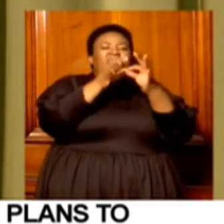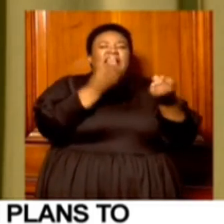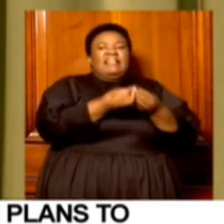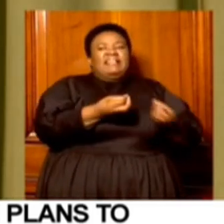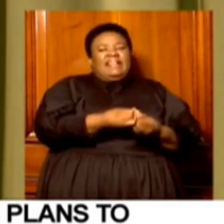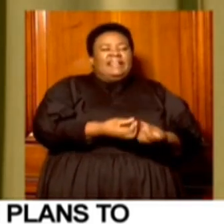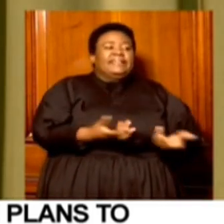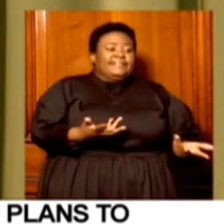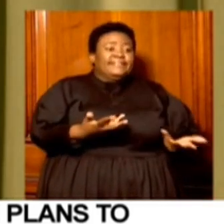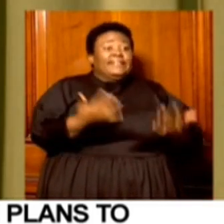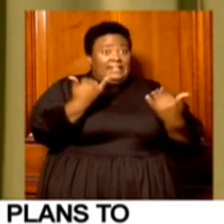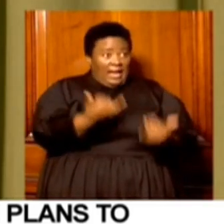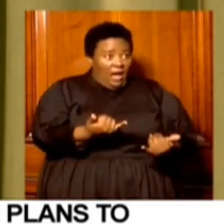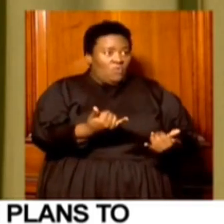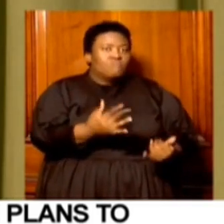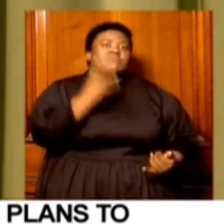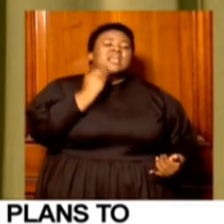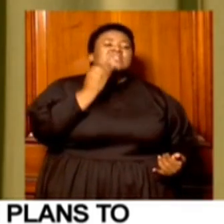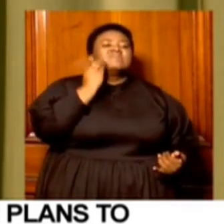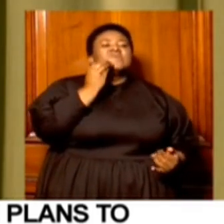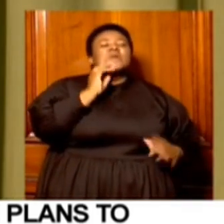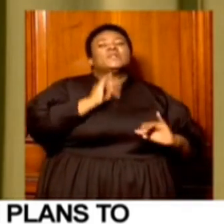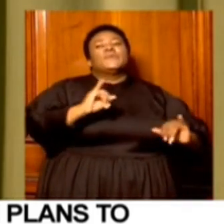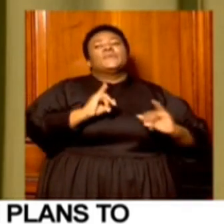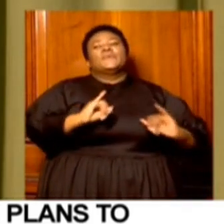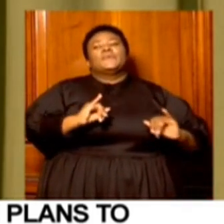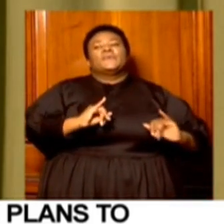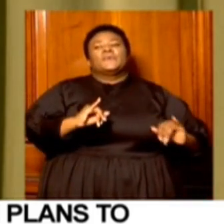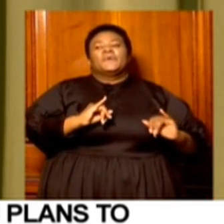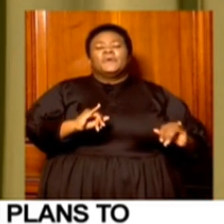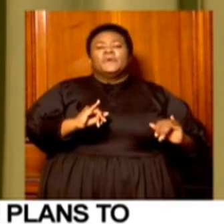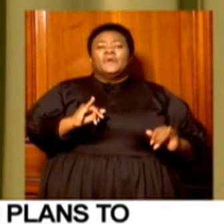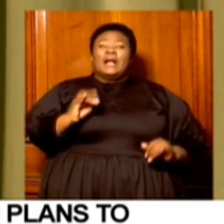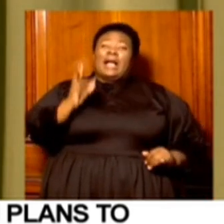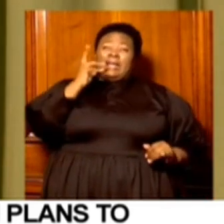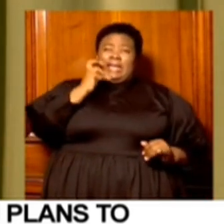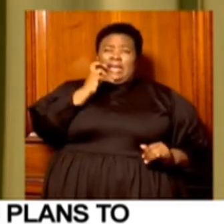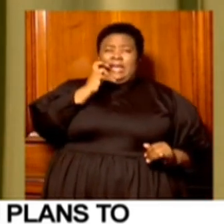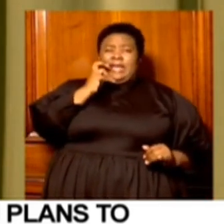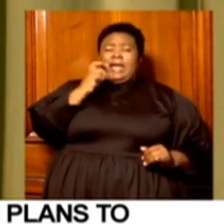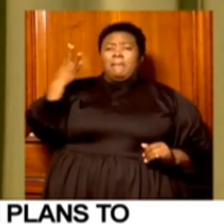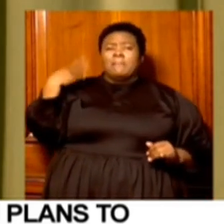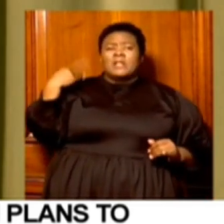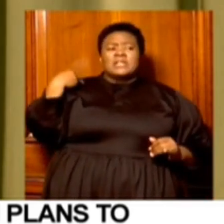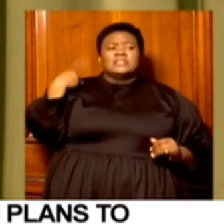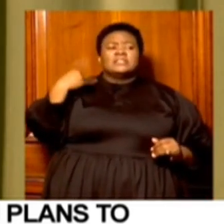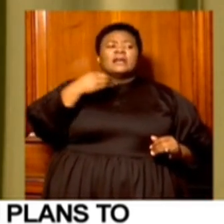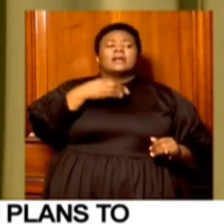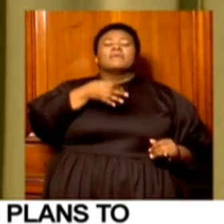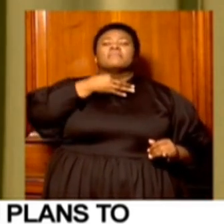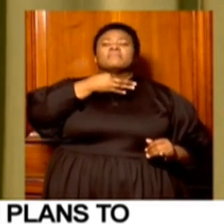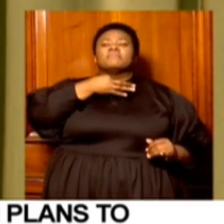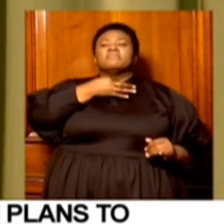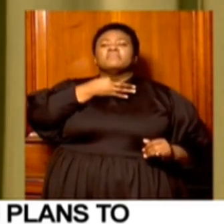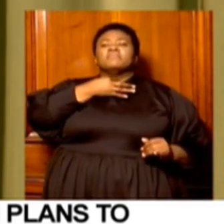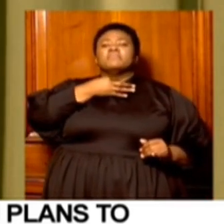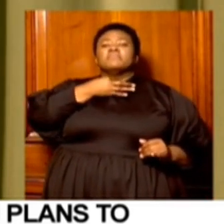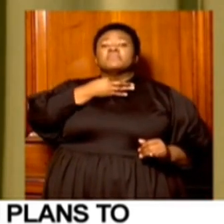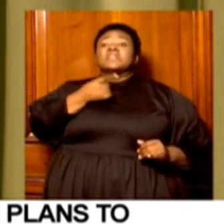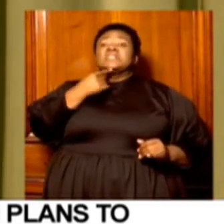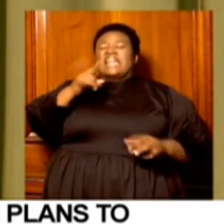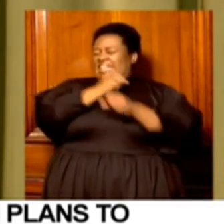bed. I heard the Prime Minister of Britain said, never again, I've seen heaven. He came